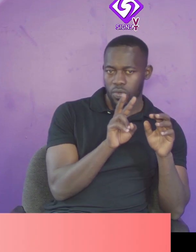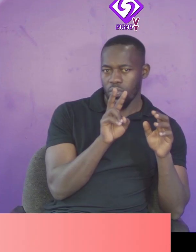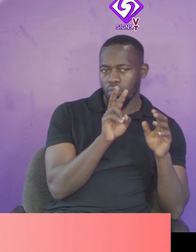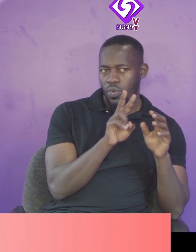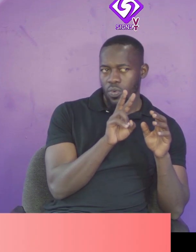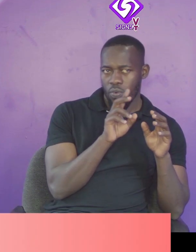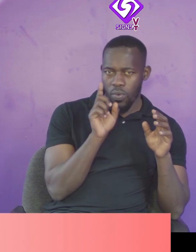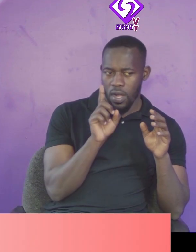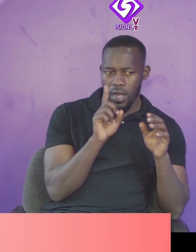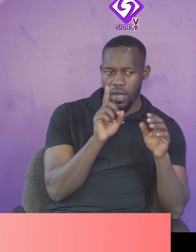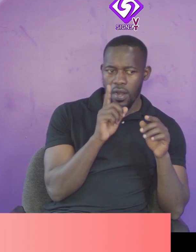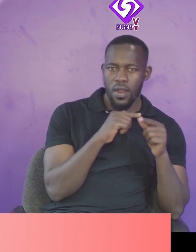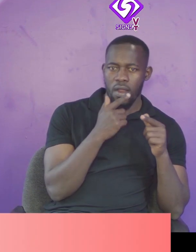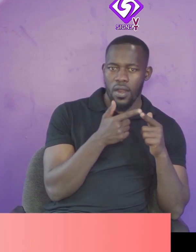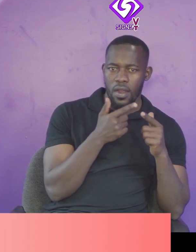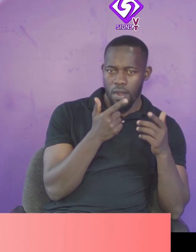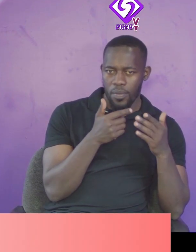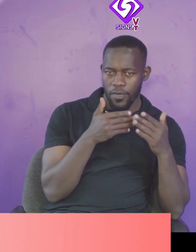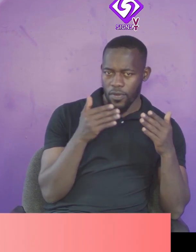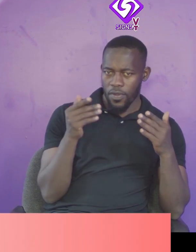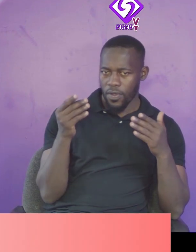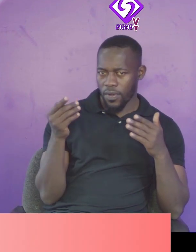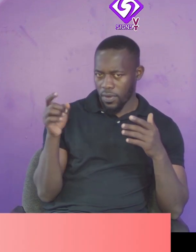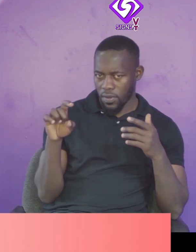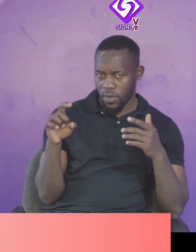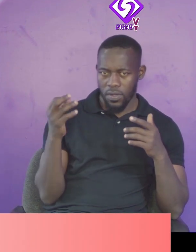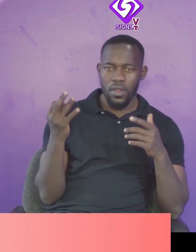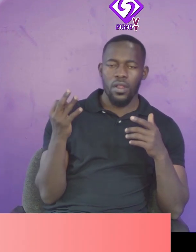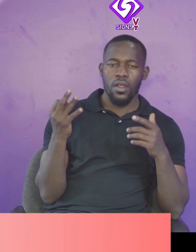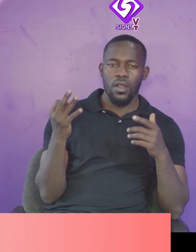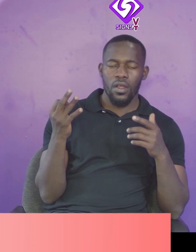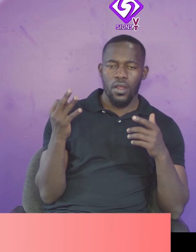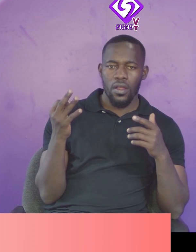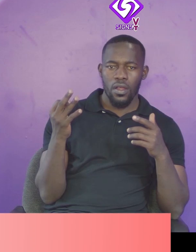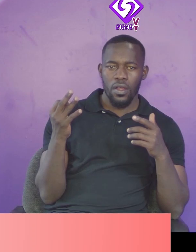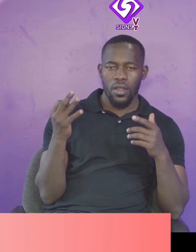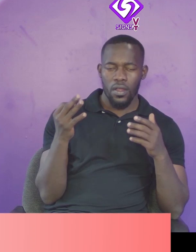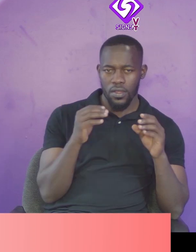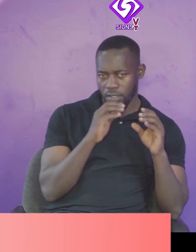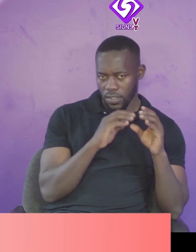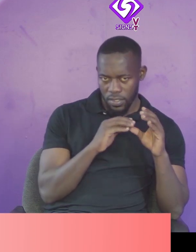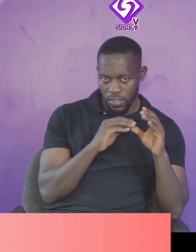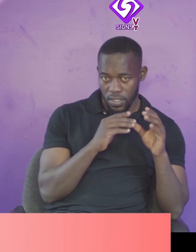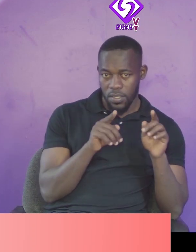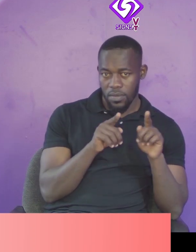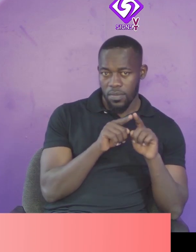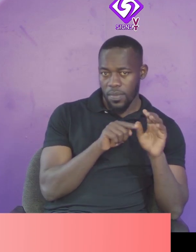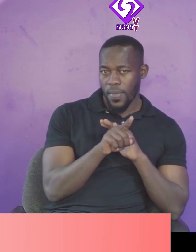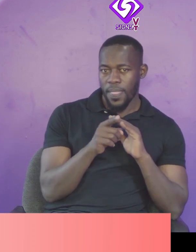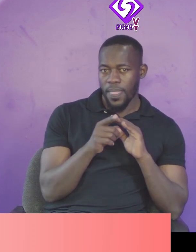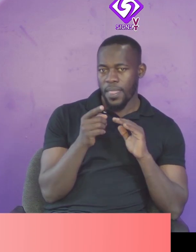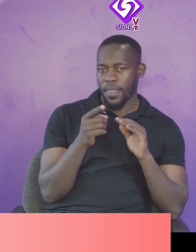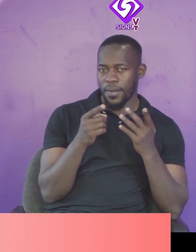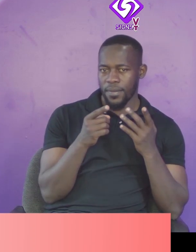Then before Calvert-Lewin kaweka msumari ya mwisho kwa sanduku, and now it was a 3-1.